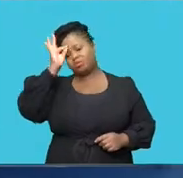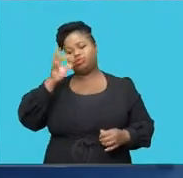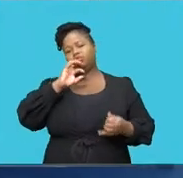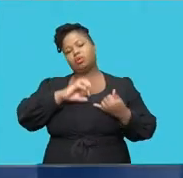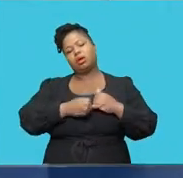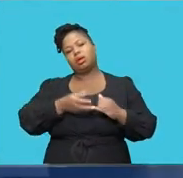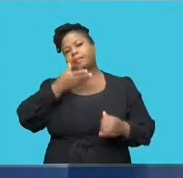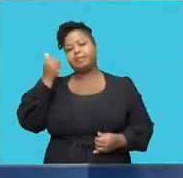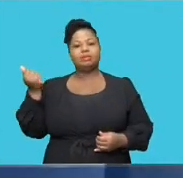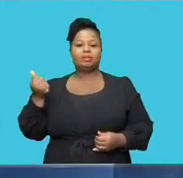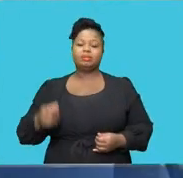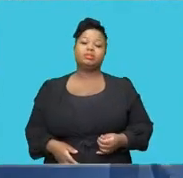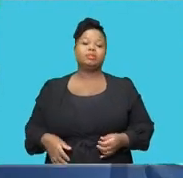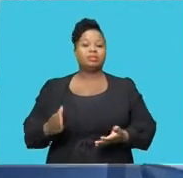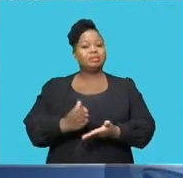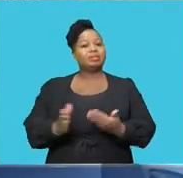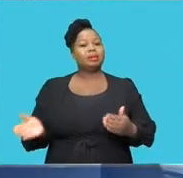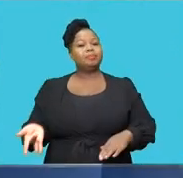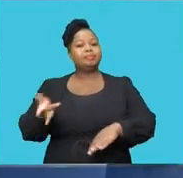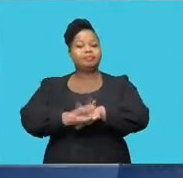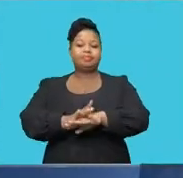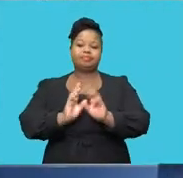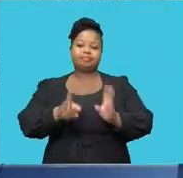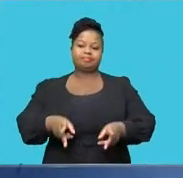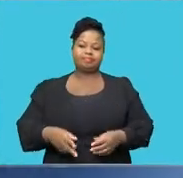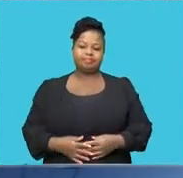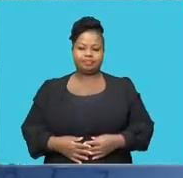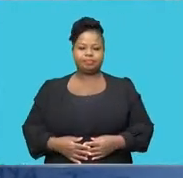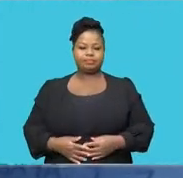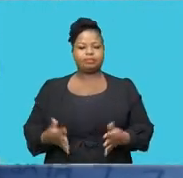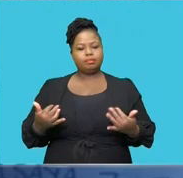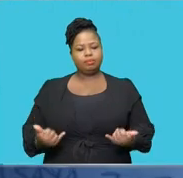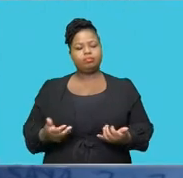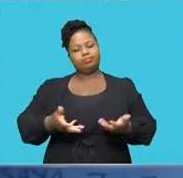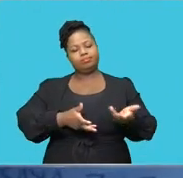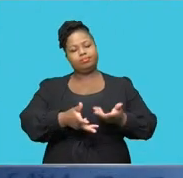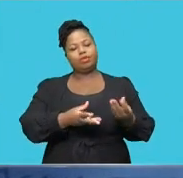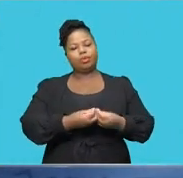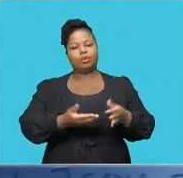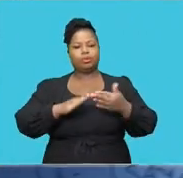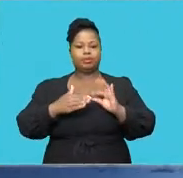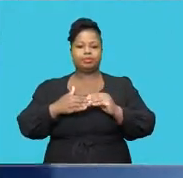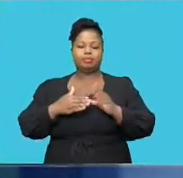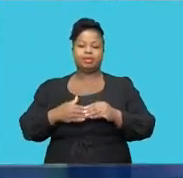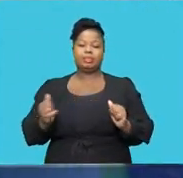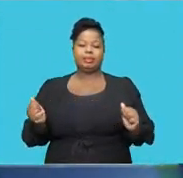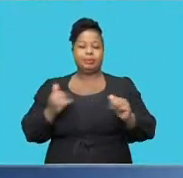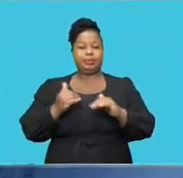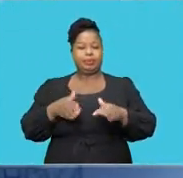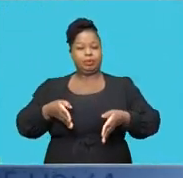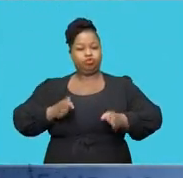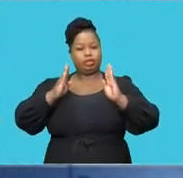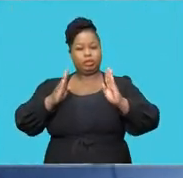their best. The police, some of them are losing their life. Khona manjalo sikhulumisana nezakhamuzi kumgwaqo ophithizelayo